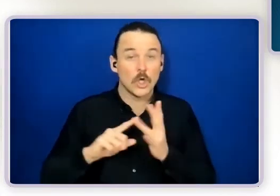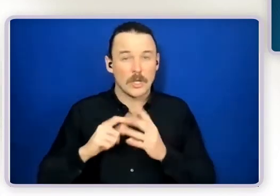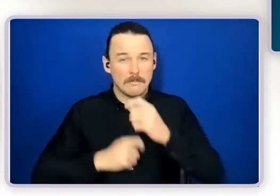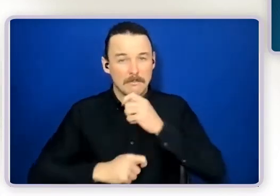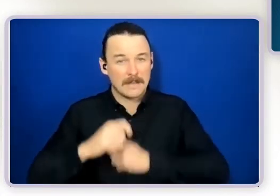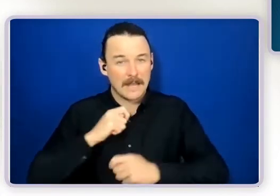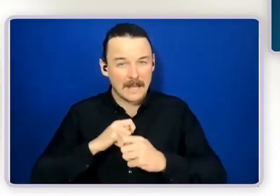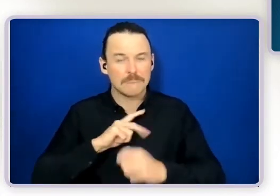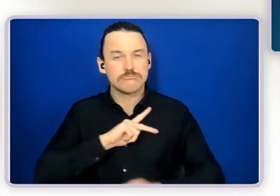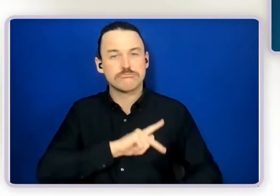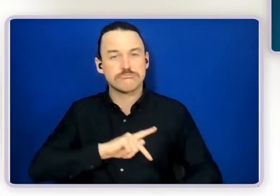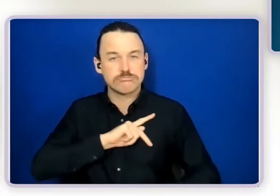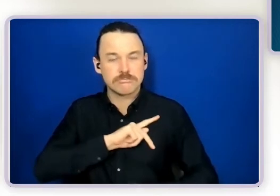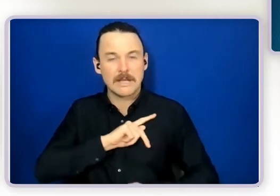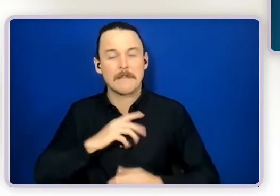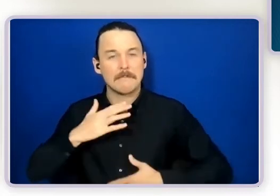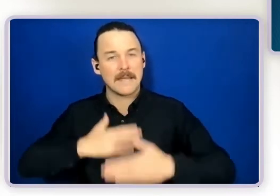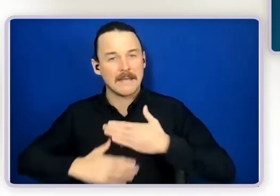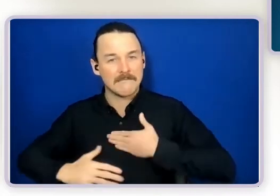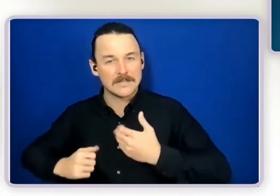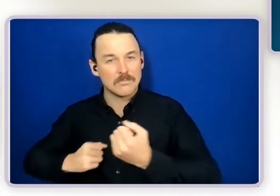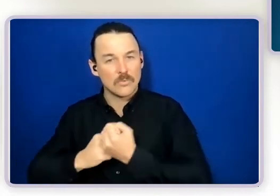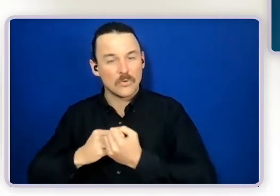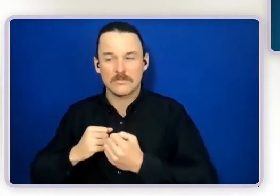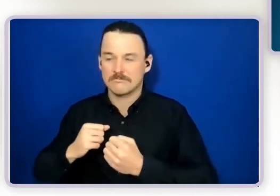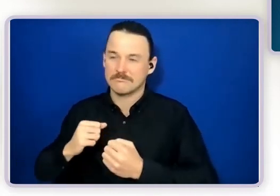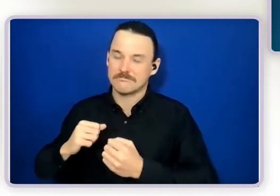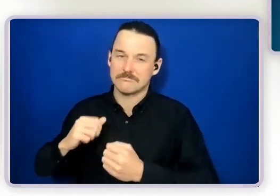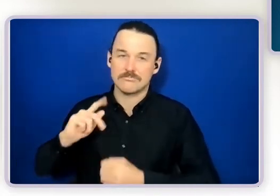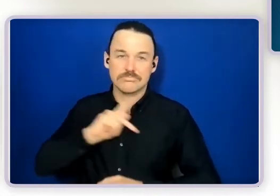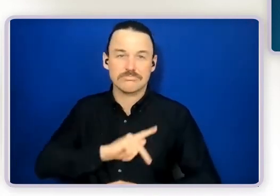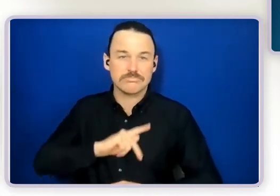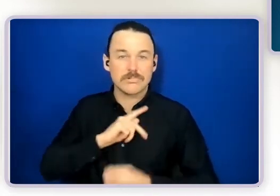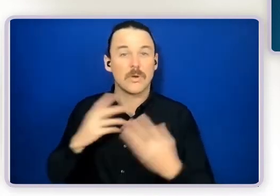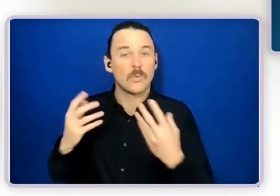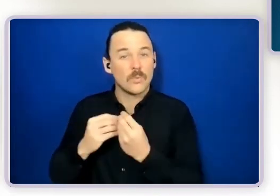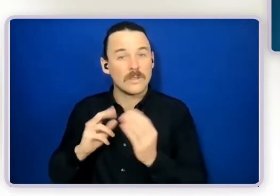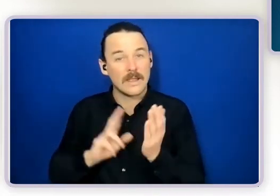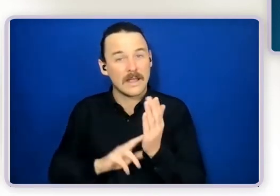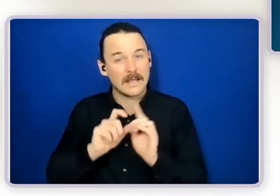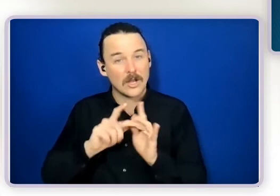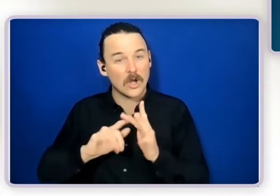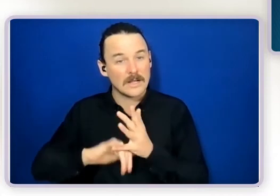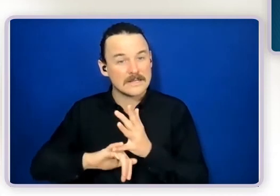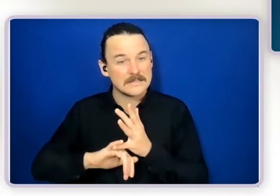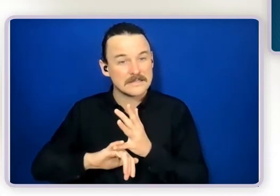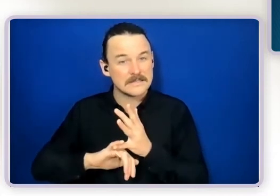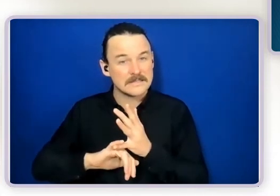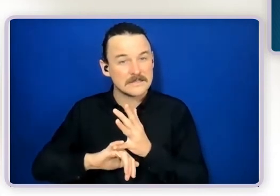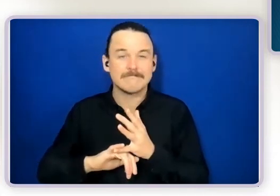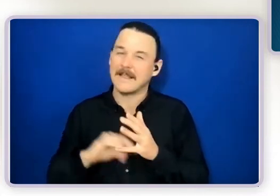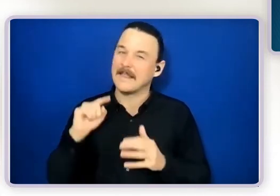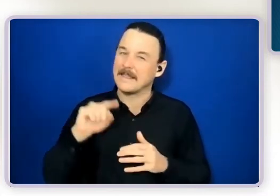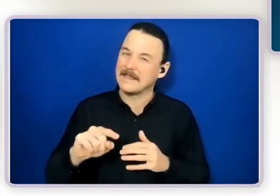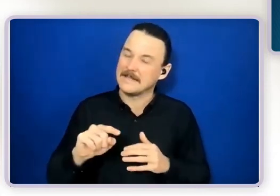practitioner with the NDIS? And this is a really contentious question in my mind, because the answer to that